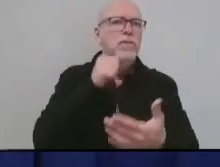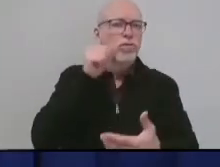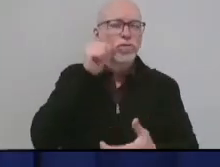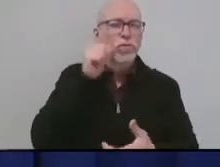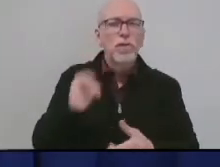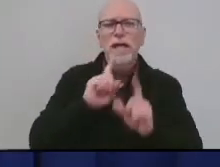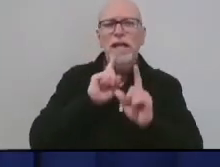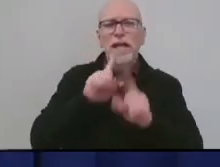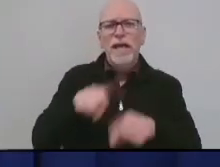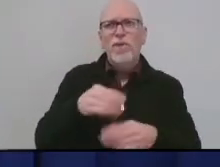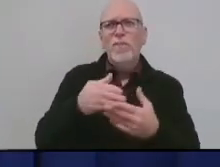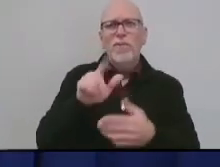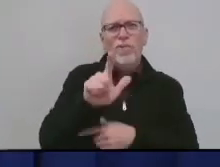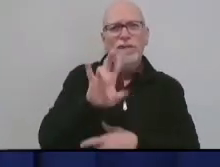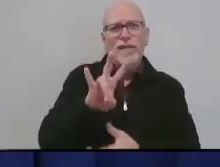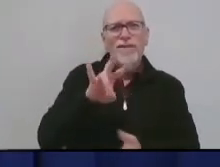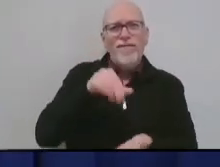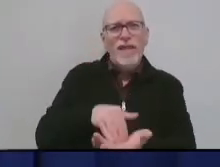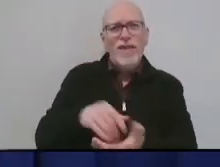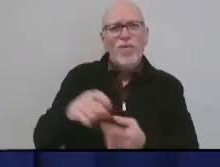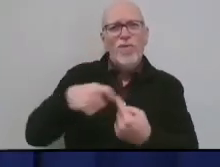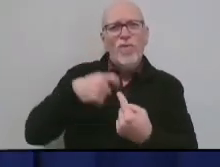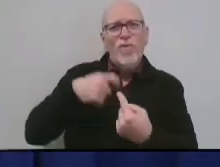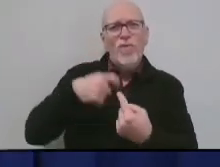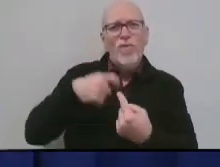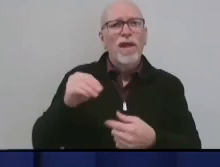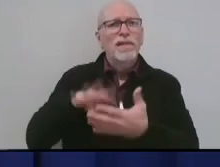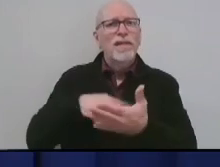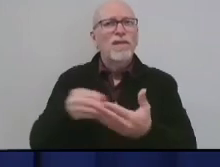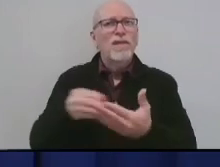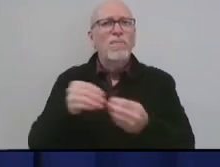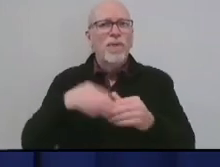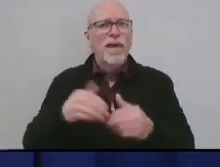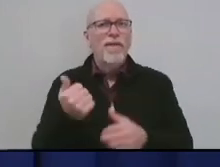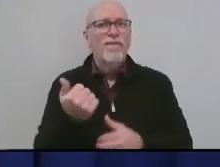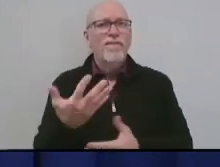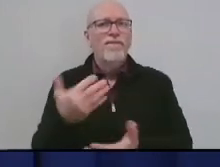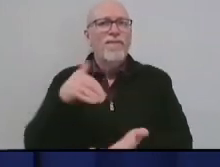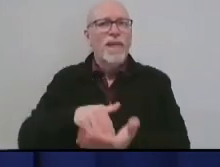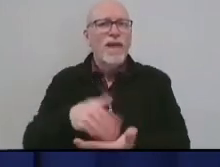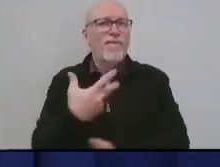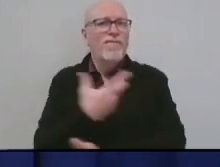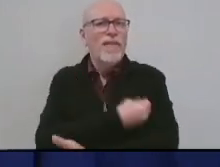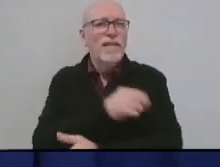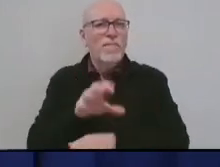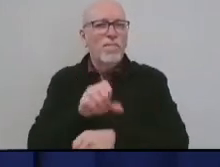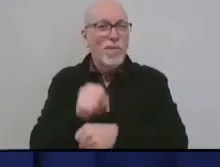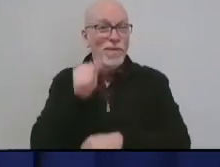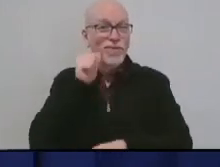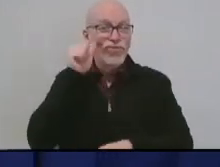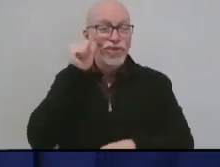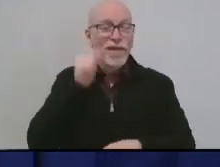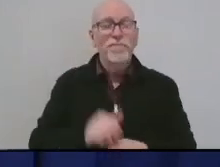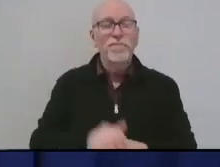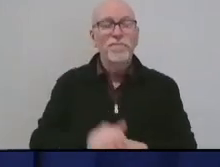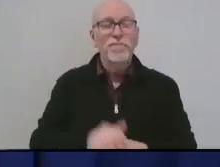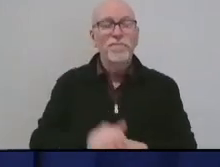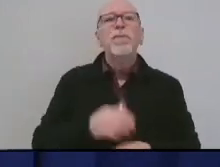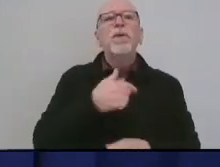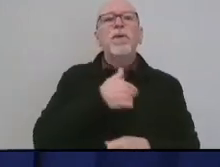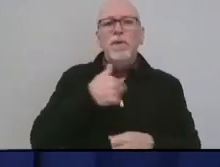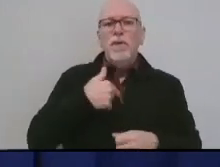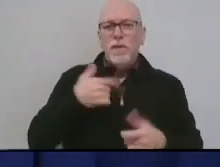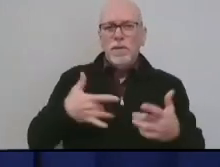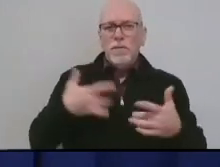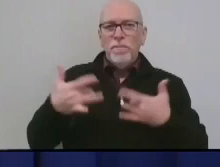27,000 calls and scheduled nearly 15,000 vaccine appointments yesterday. We also are eagerly watching for the